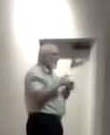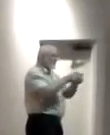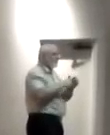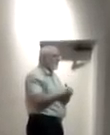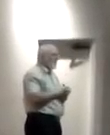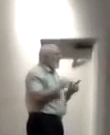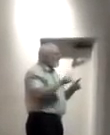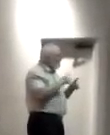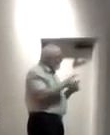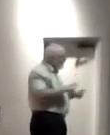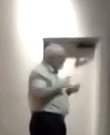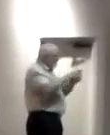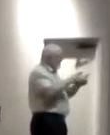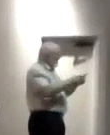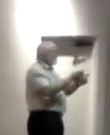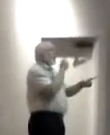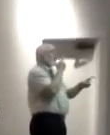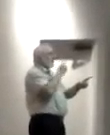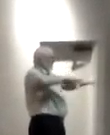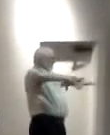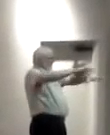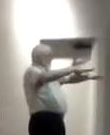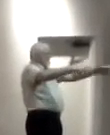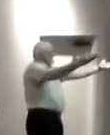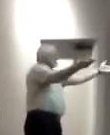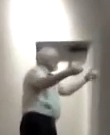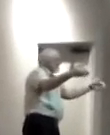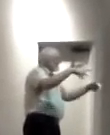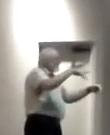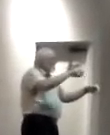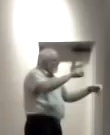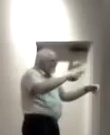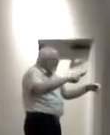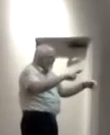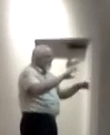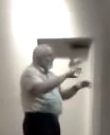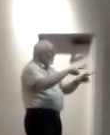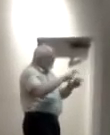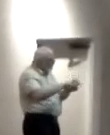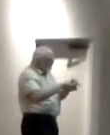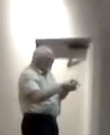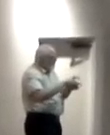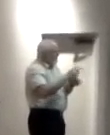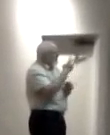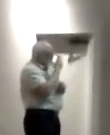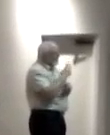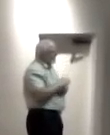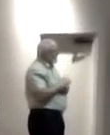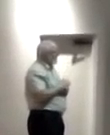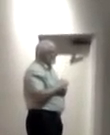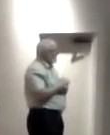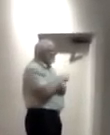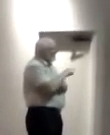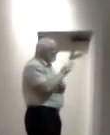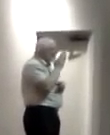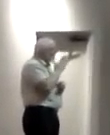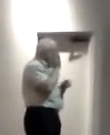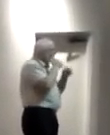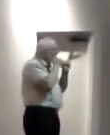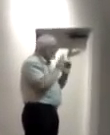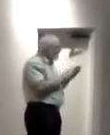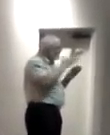But when you give a banquet, invite the poor, the crippled, the lame, and the blind, and you will be